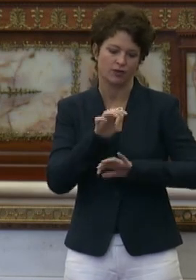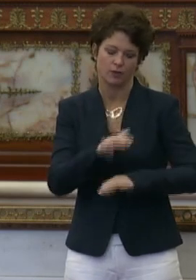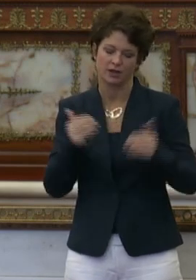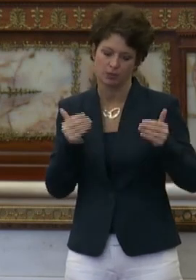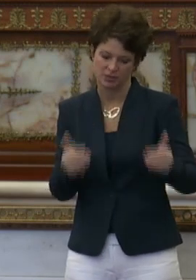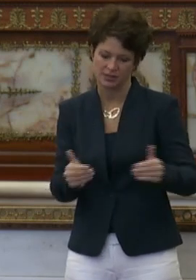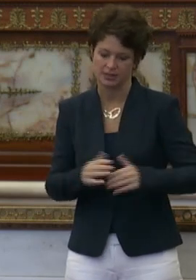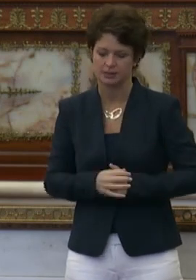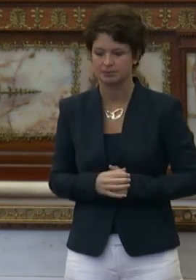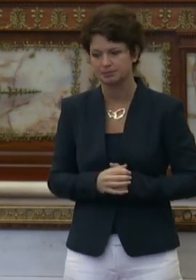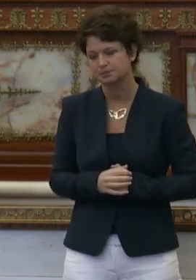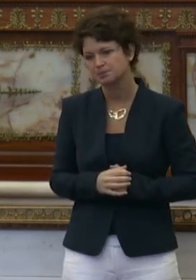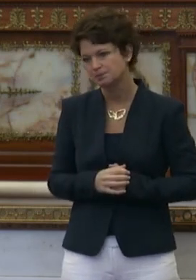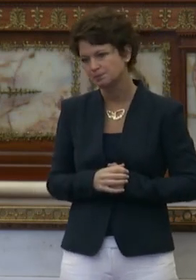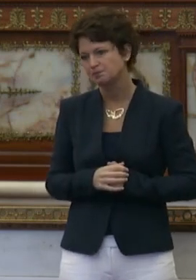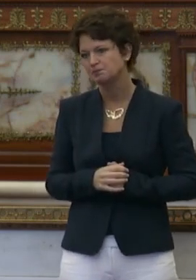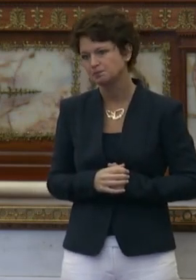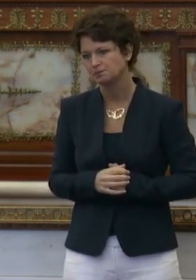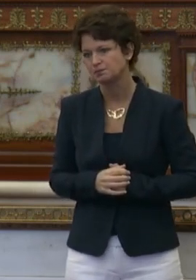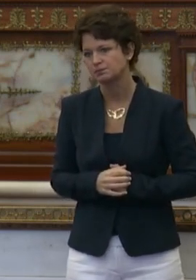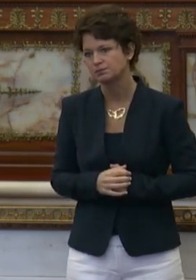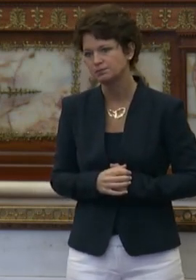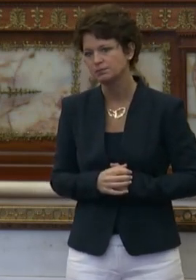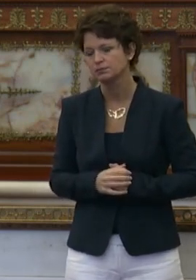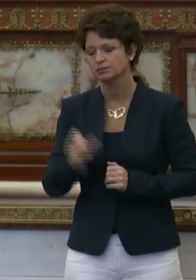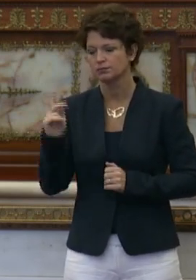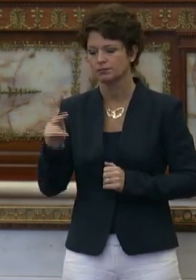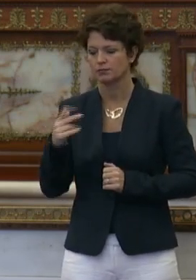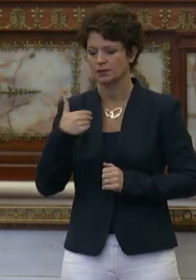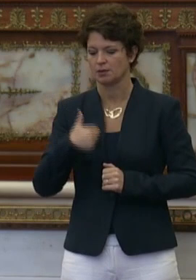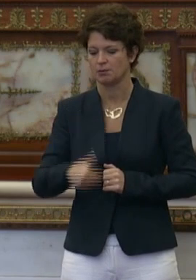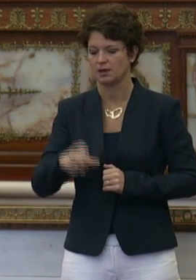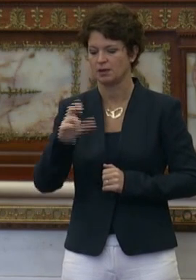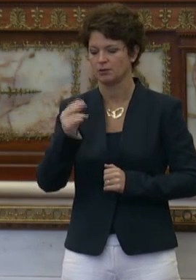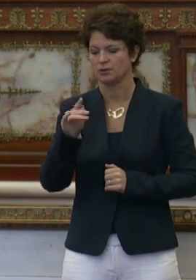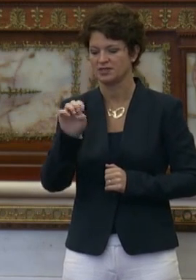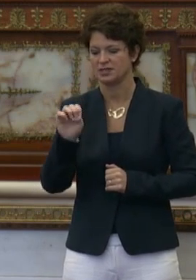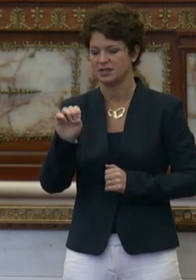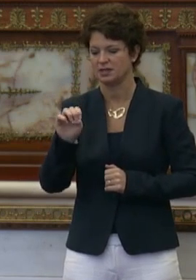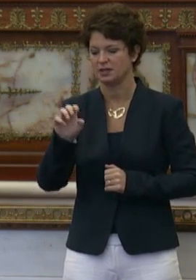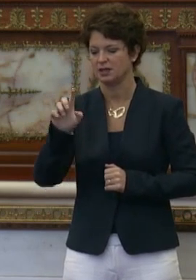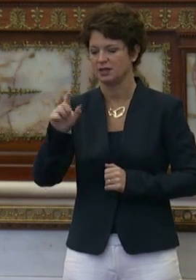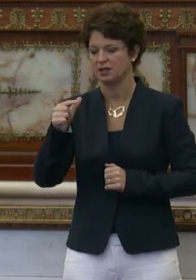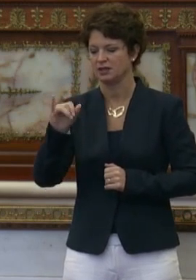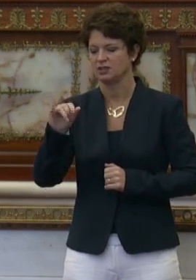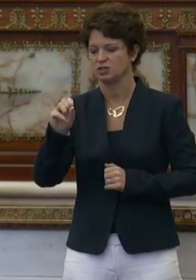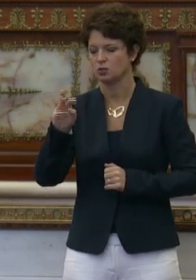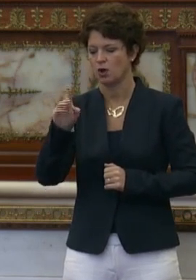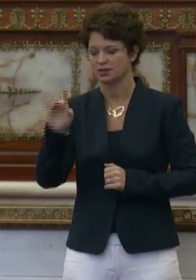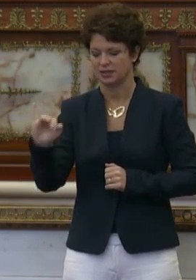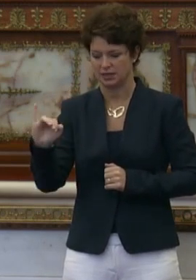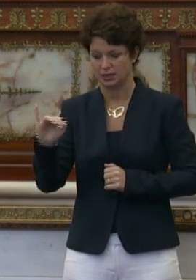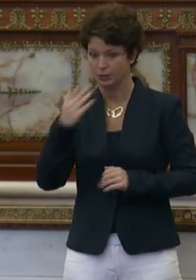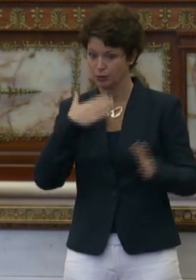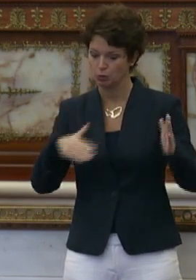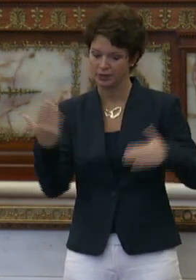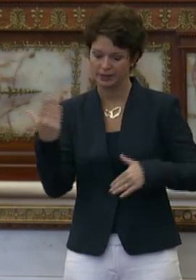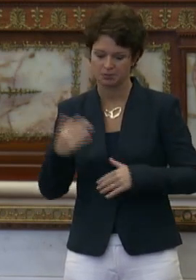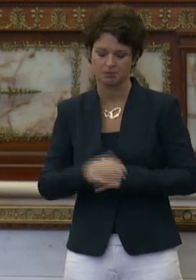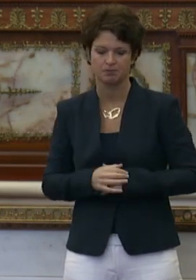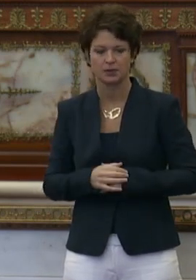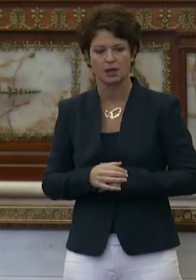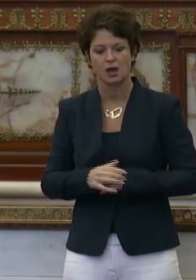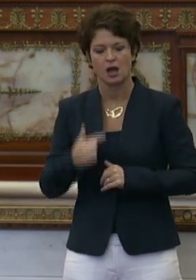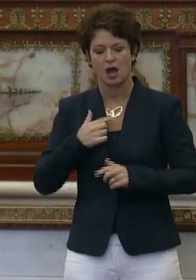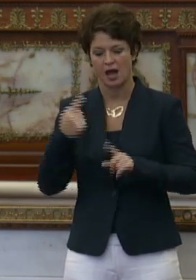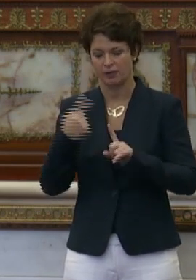proceed with your testimony. Okay, good. My name is Christina Giswaldi. Good morning. I'm